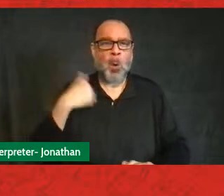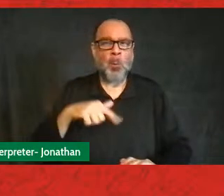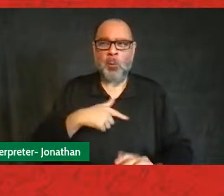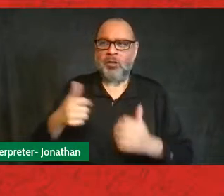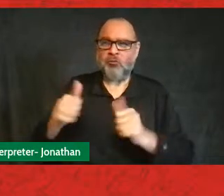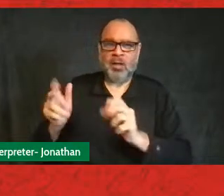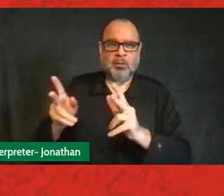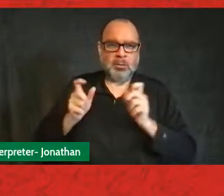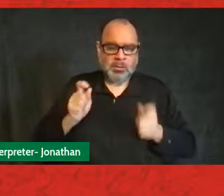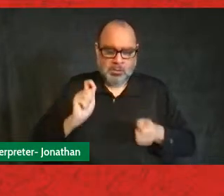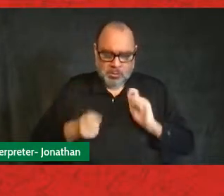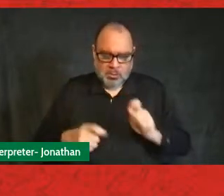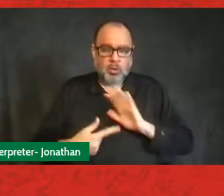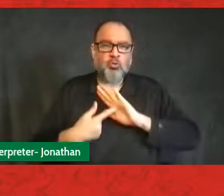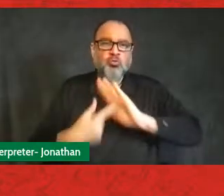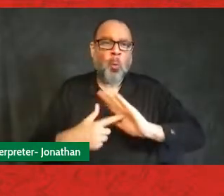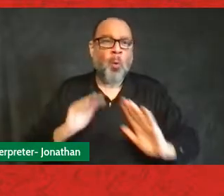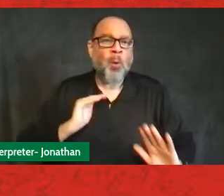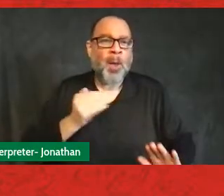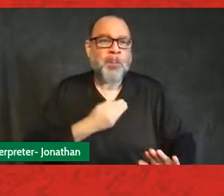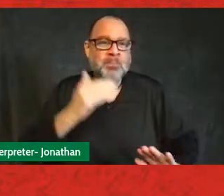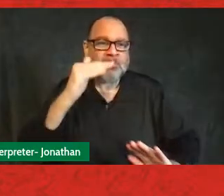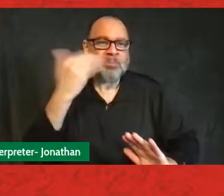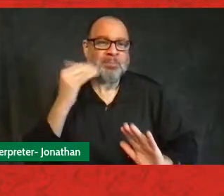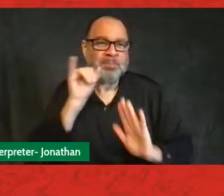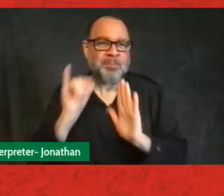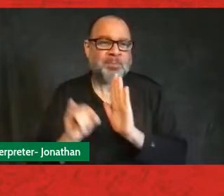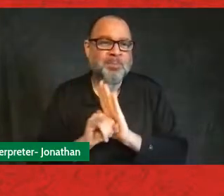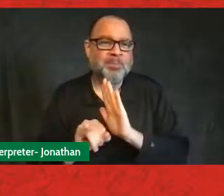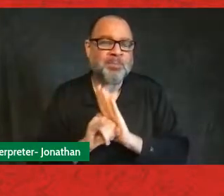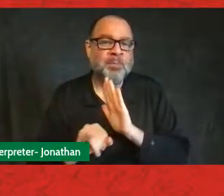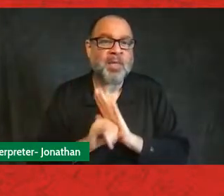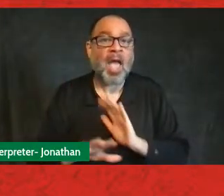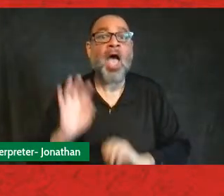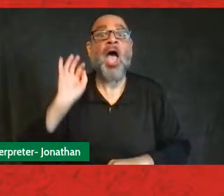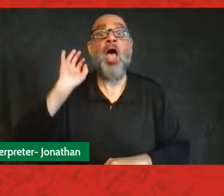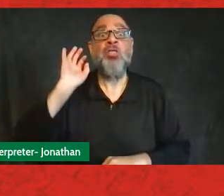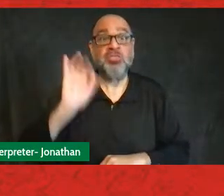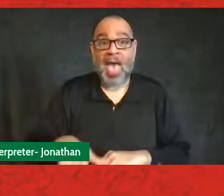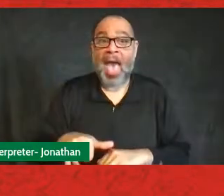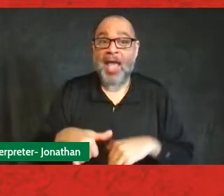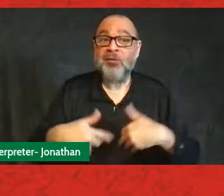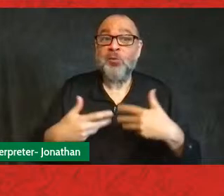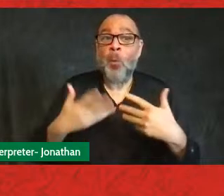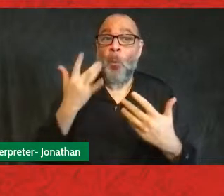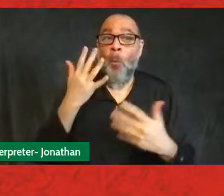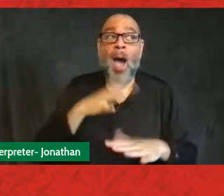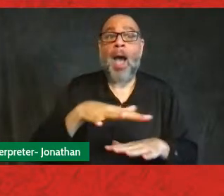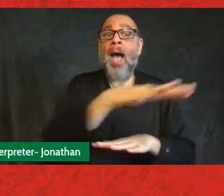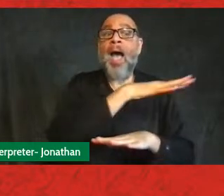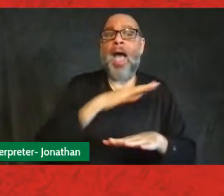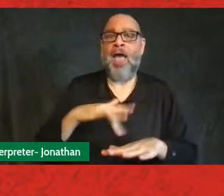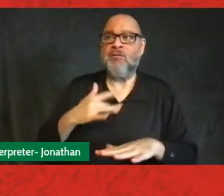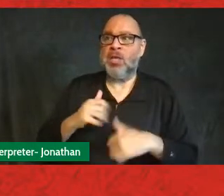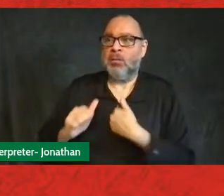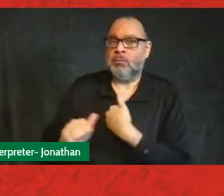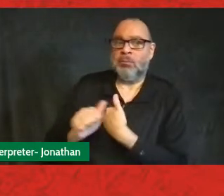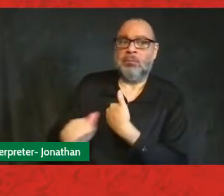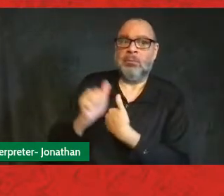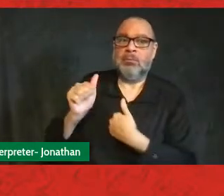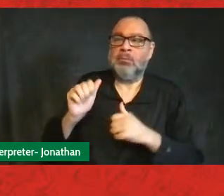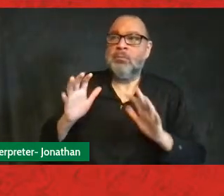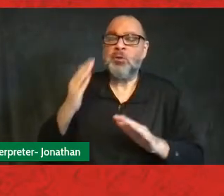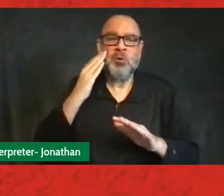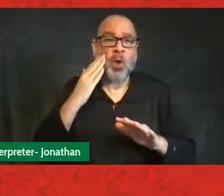that's the place where the threat is. It's like the threat is both the brilliance of the art that Black people were making, but also